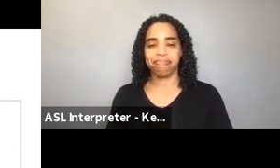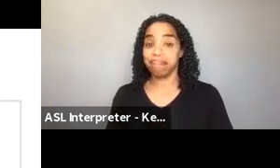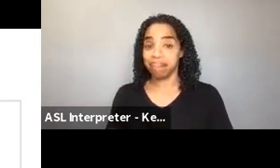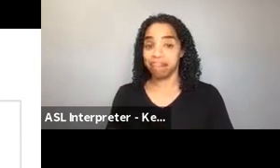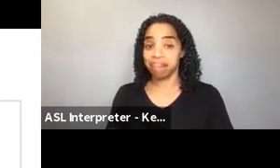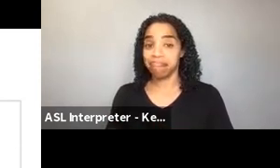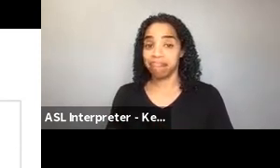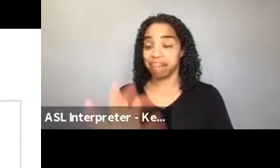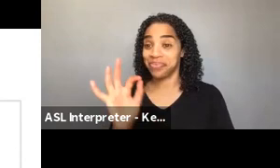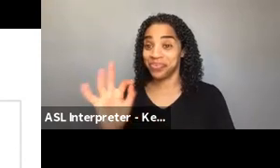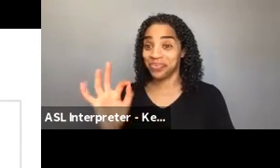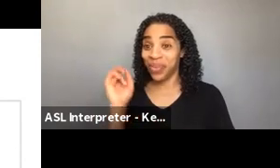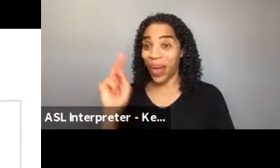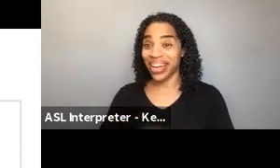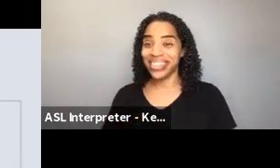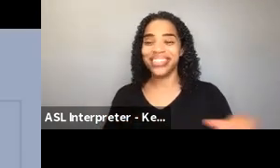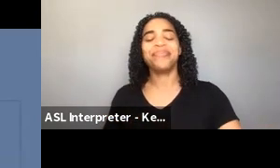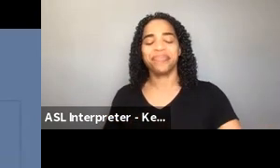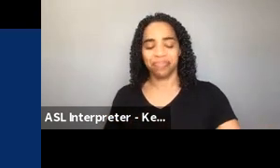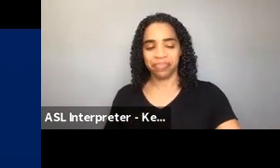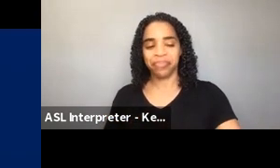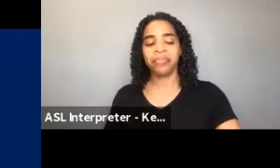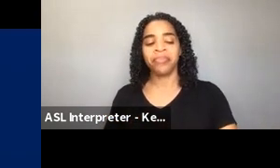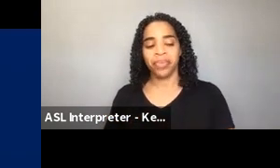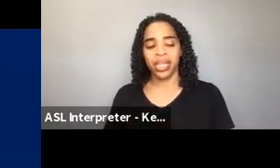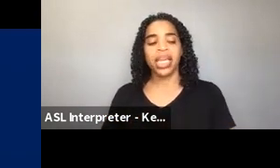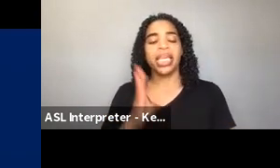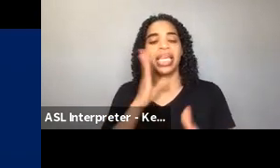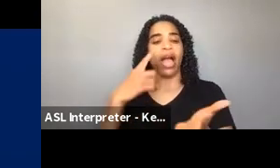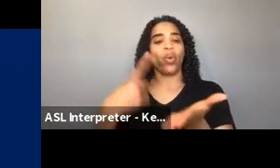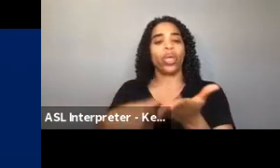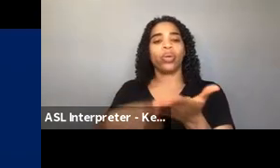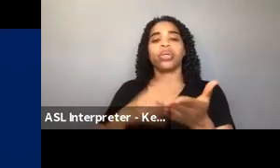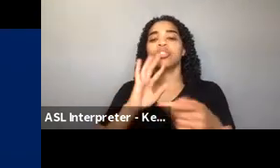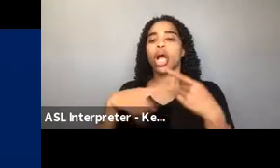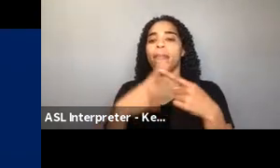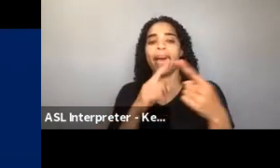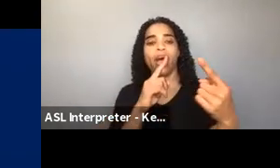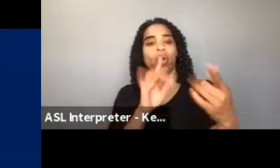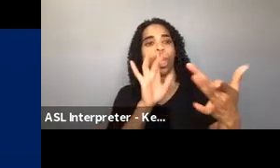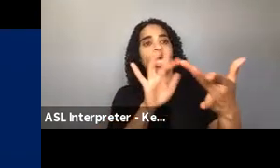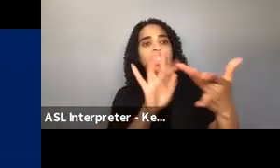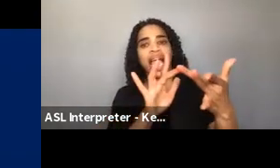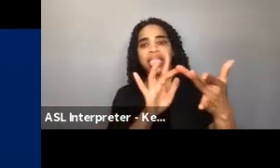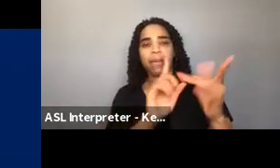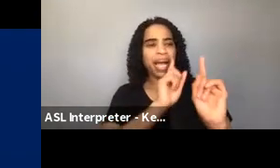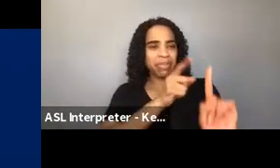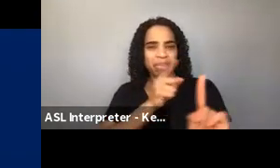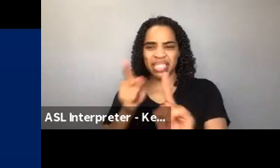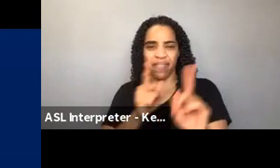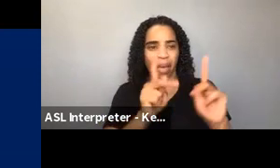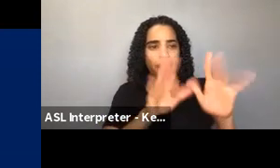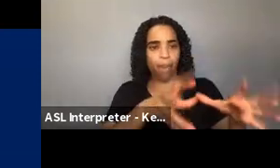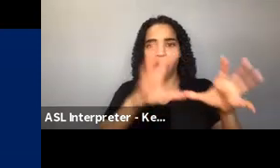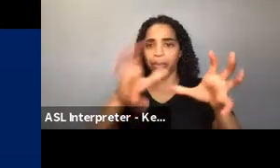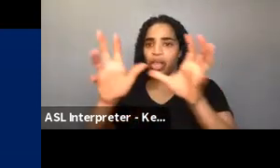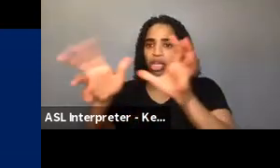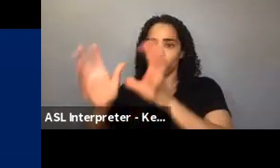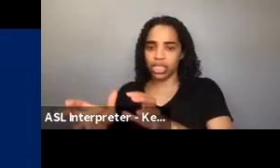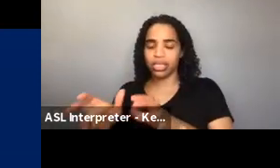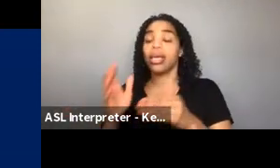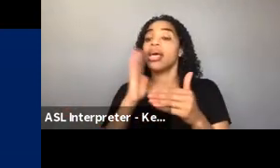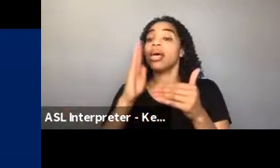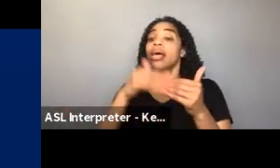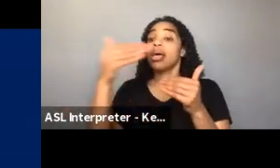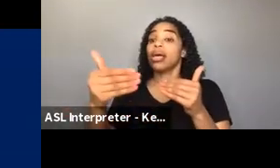Okay, let's talk a little bit about contacts by target population. The next chart you're going to see, it examines